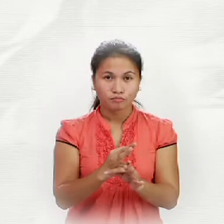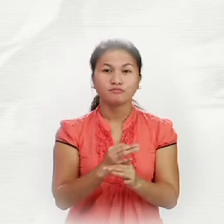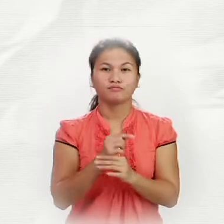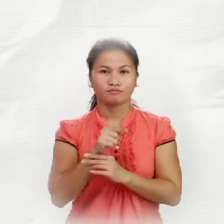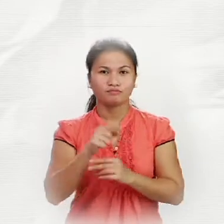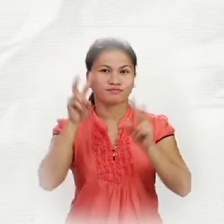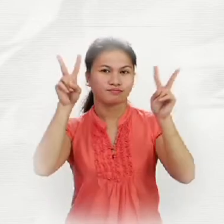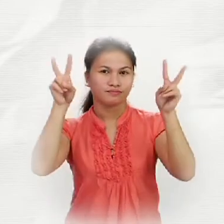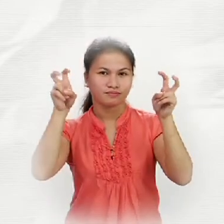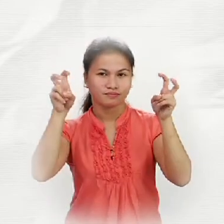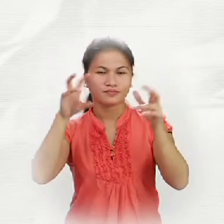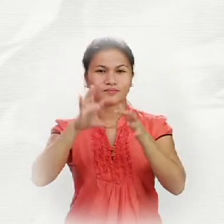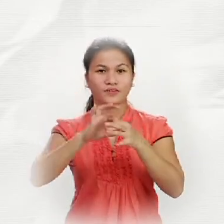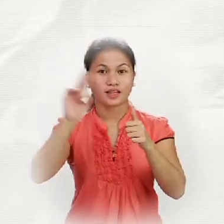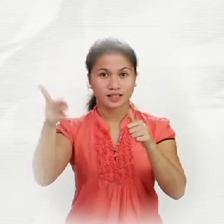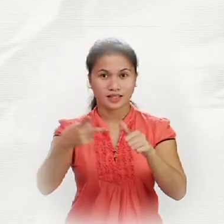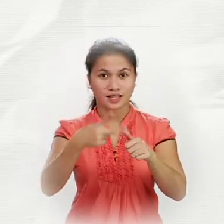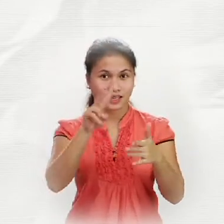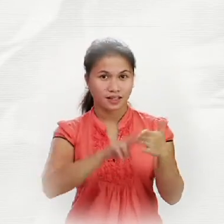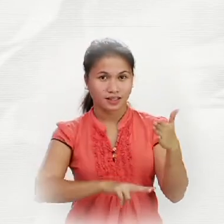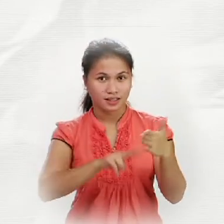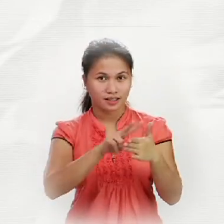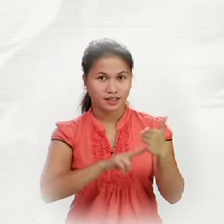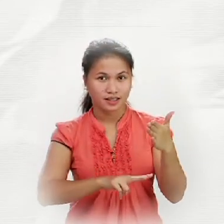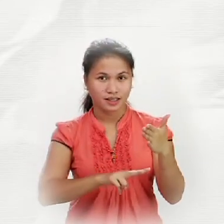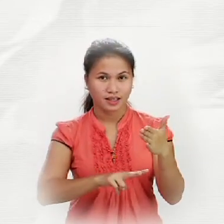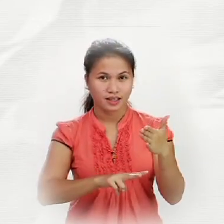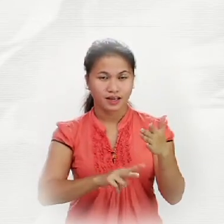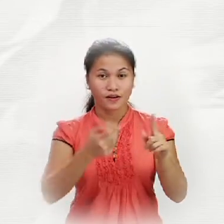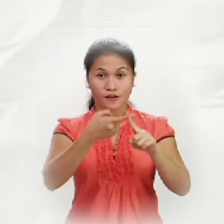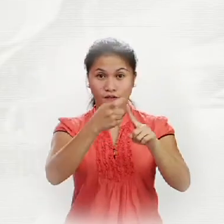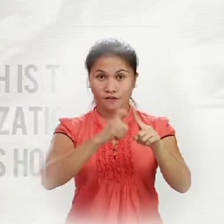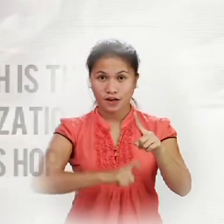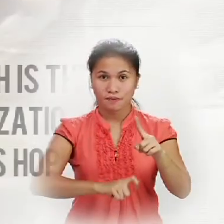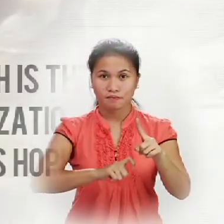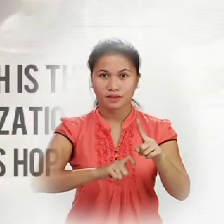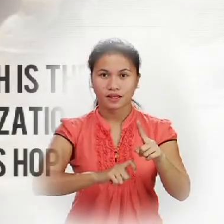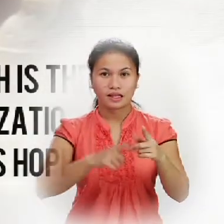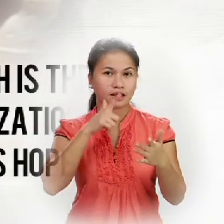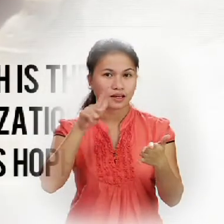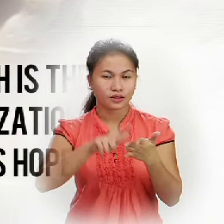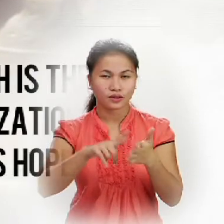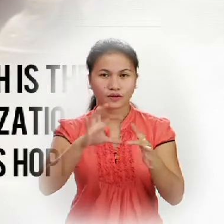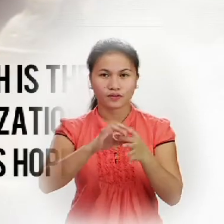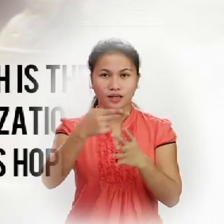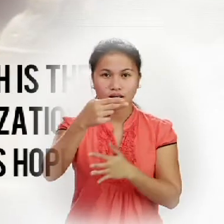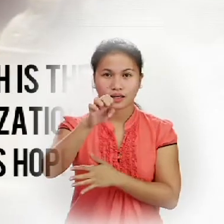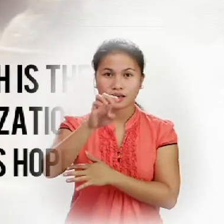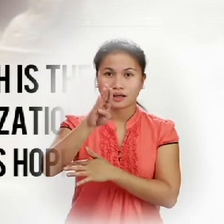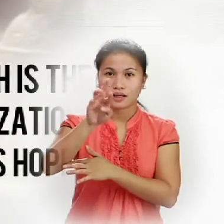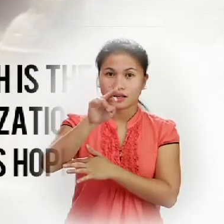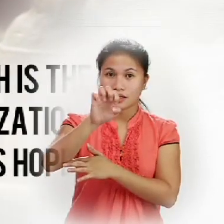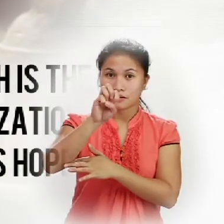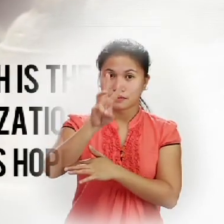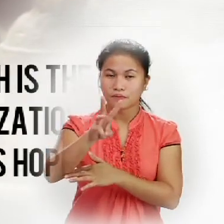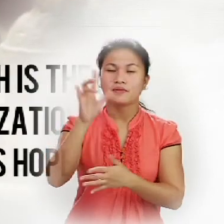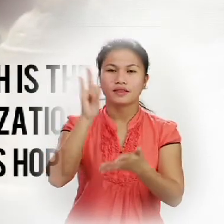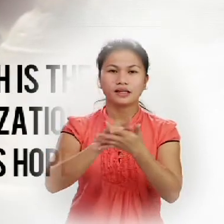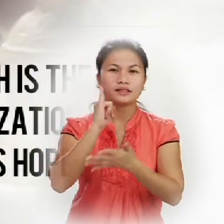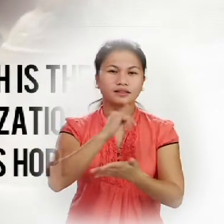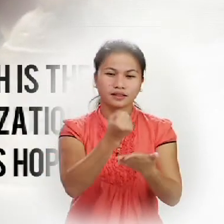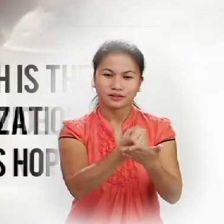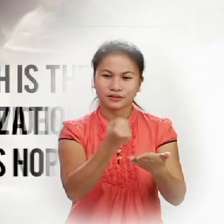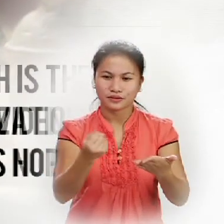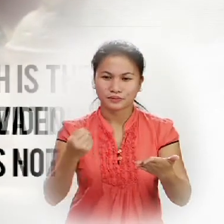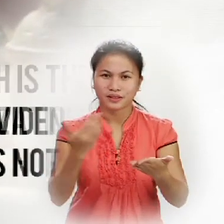of the second reading. According to the letter to the Hebrews, faith is the substance of things that we